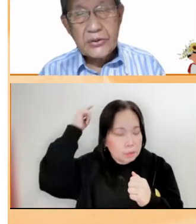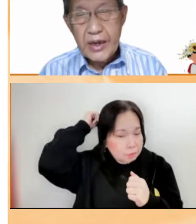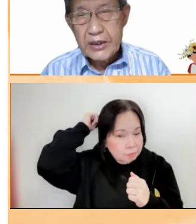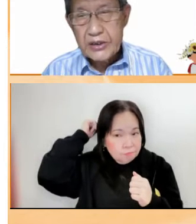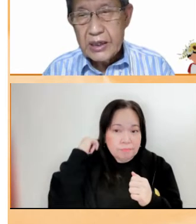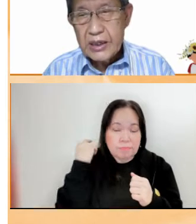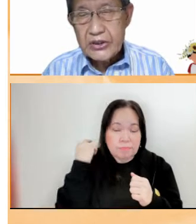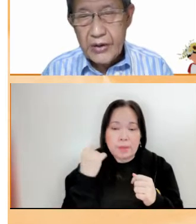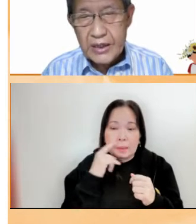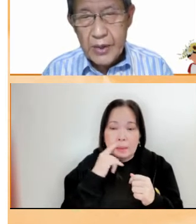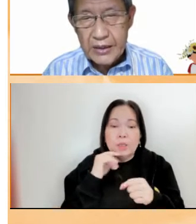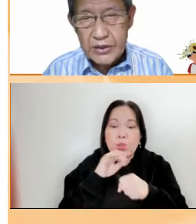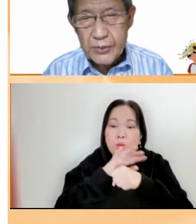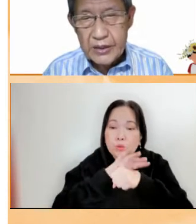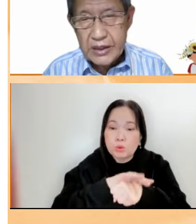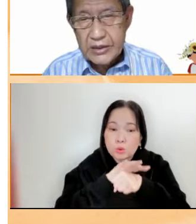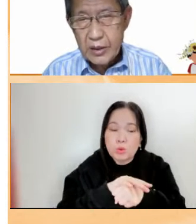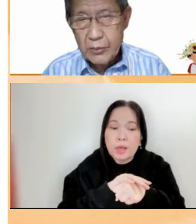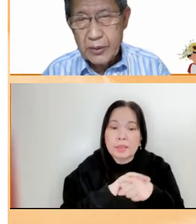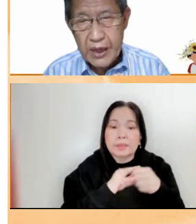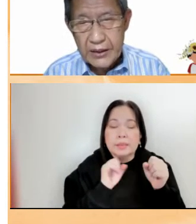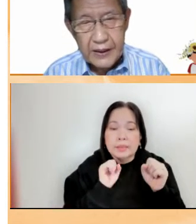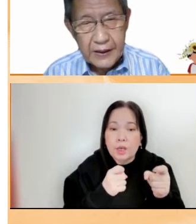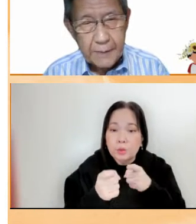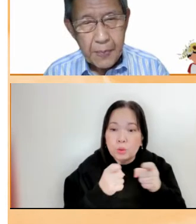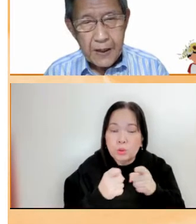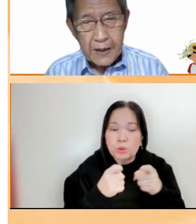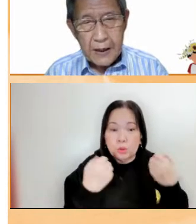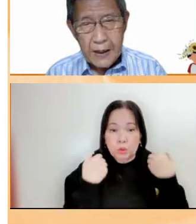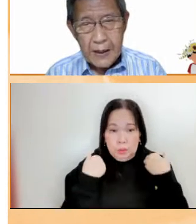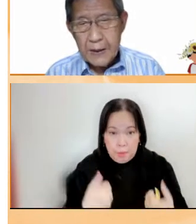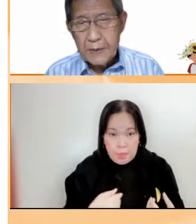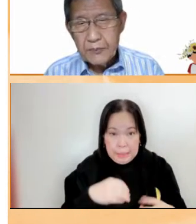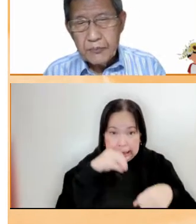the stress management system of the body.